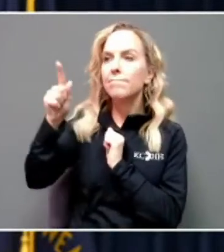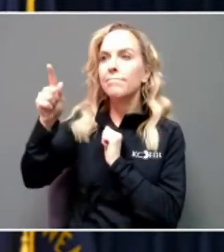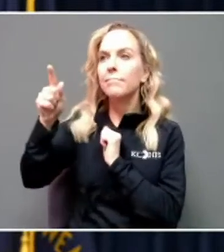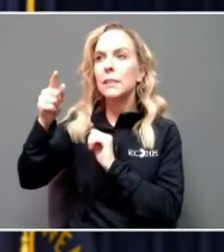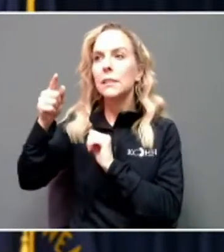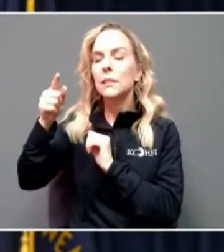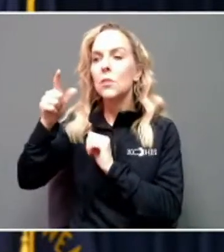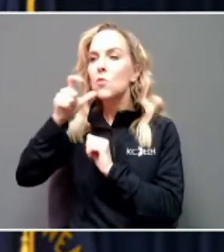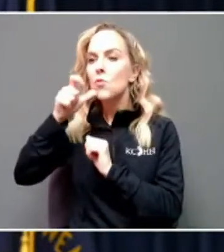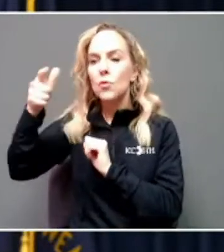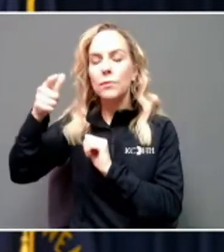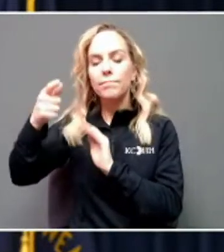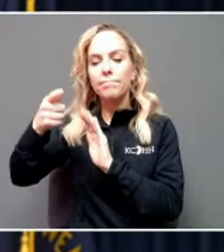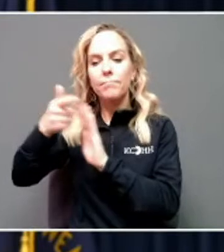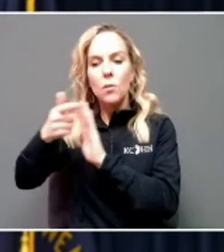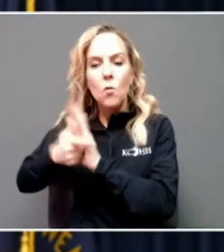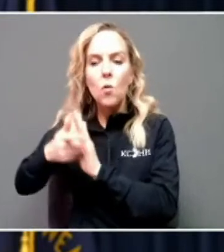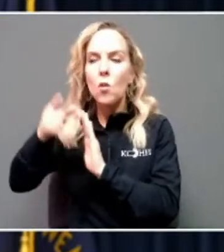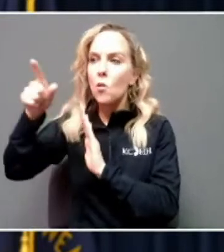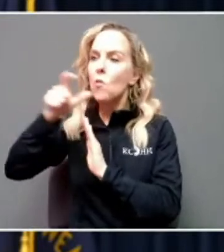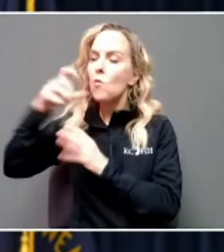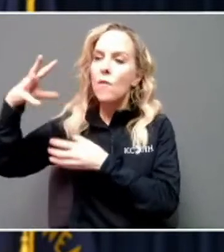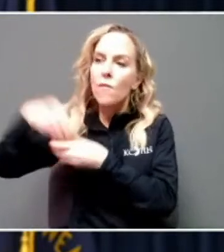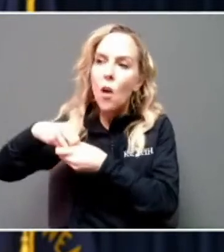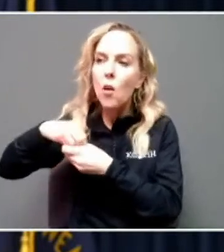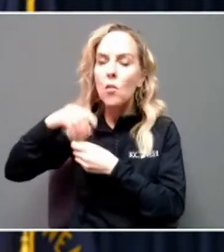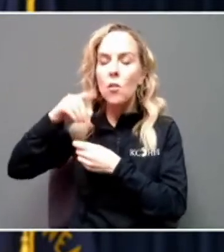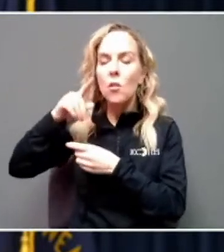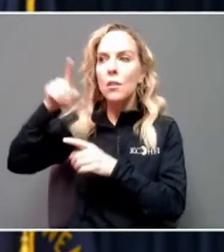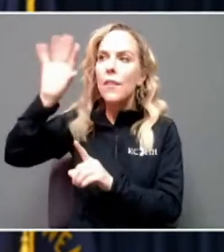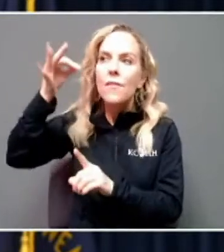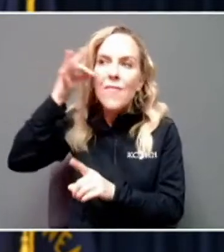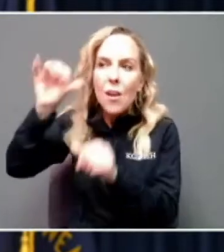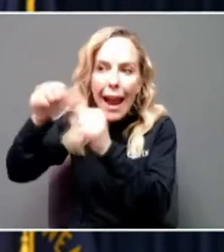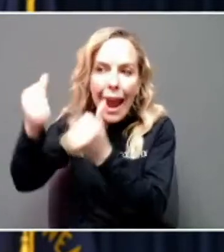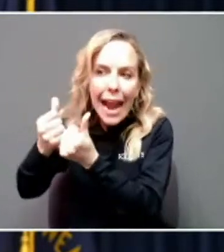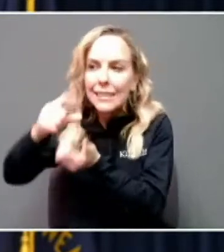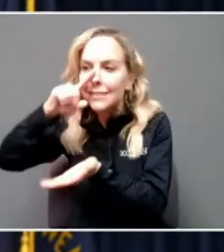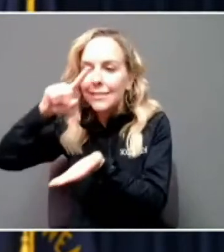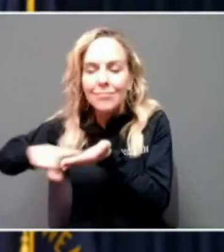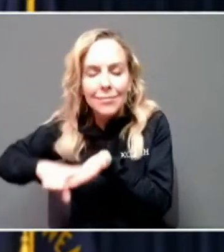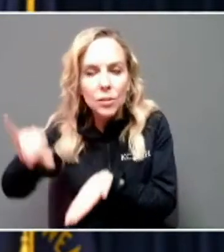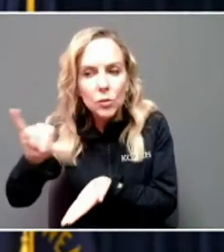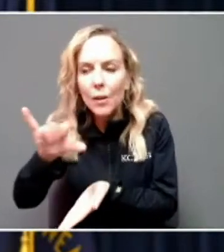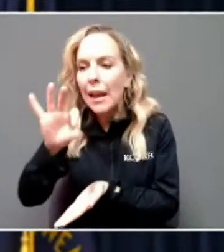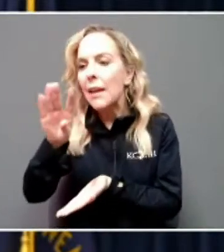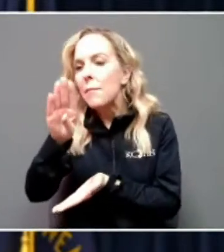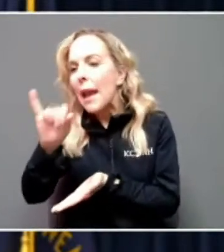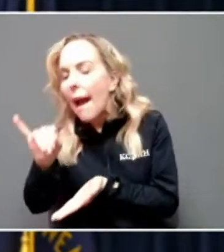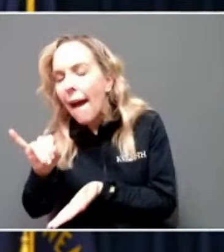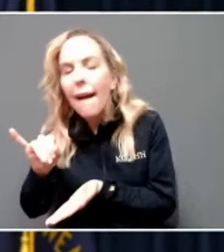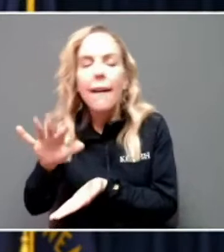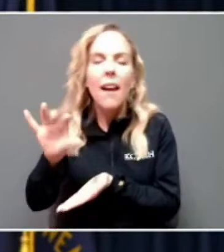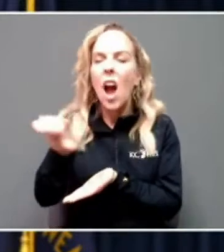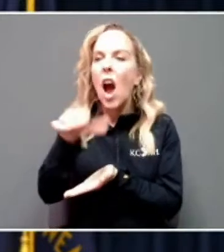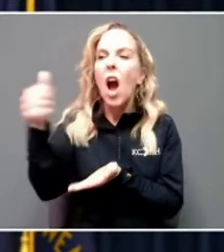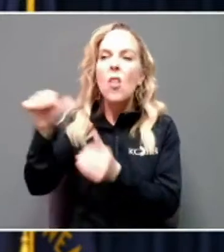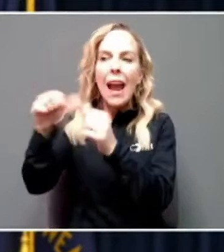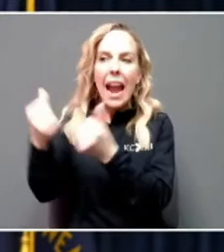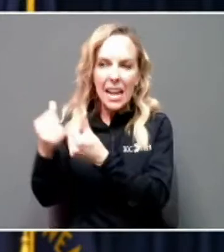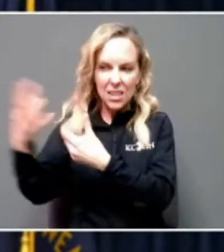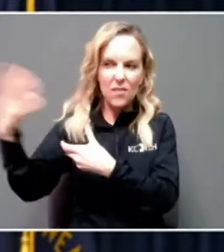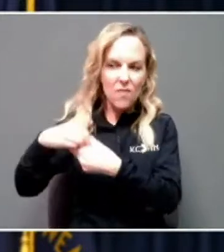There are also federal agencies that look into the same thing, could be FBI, could be others as